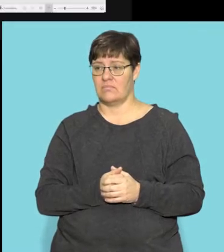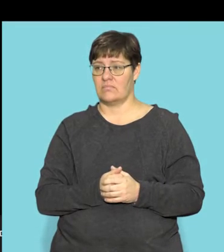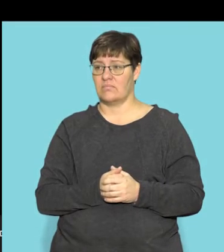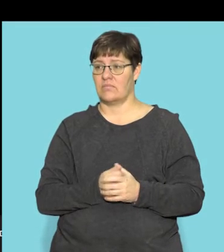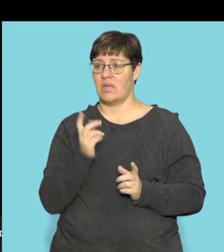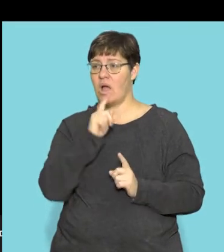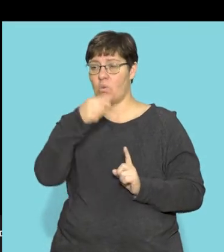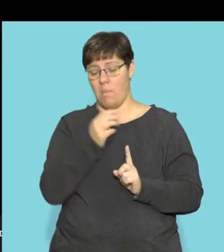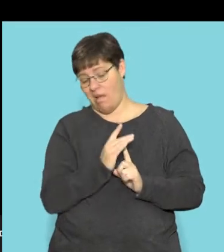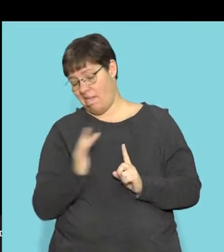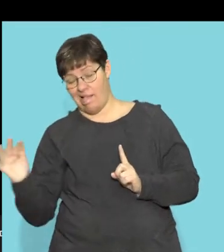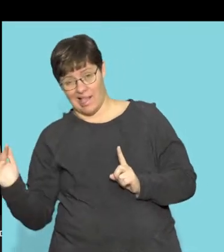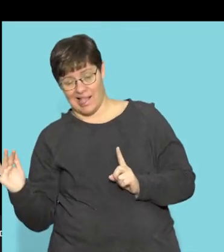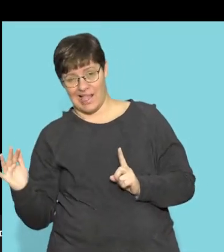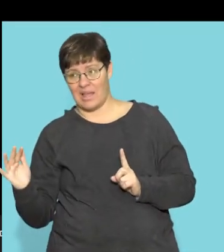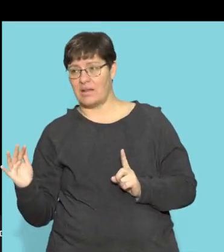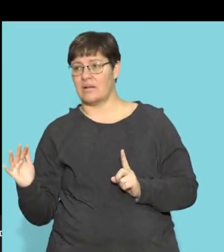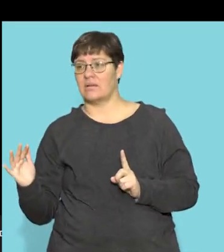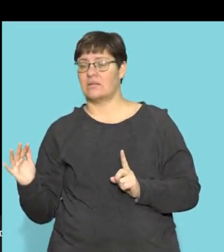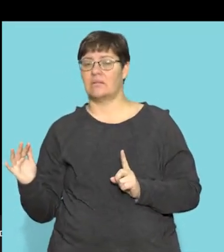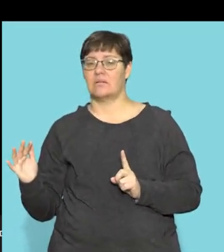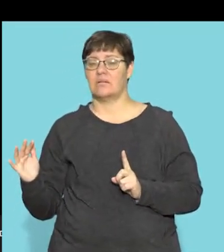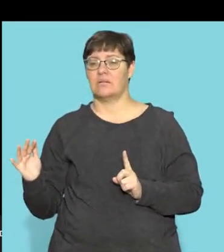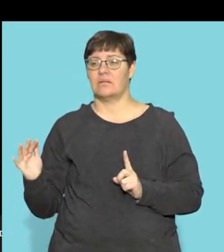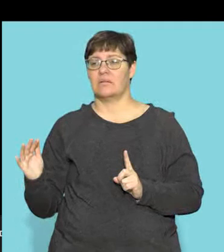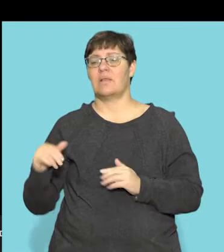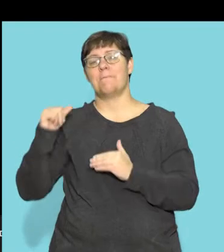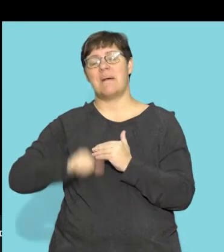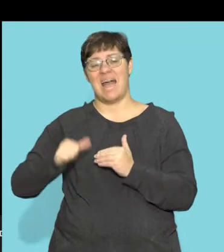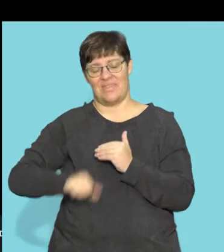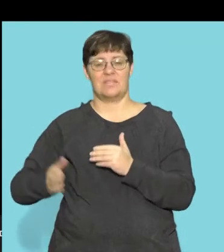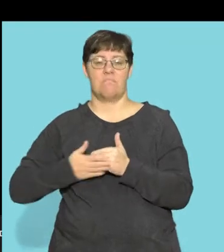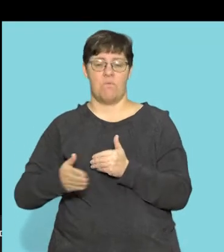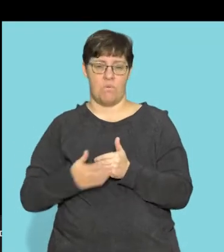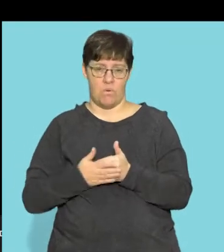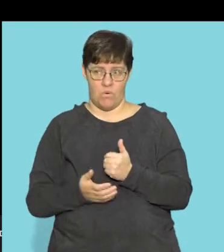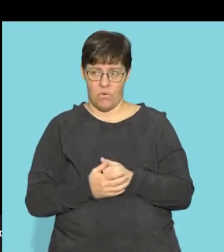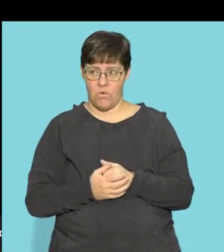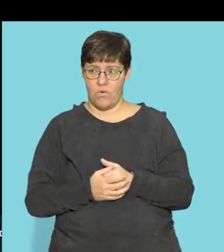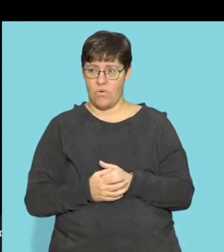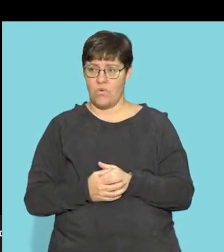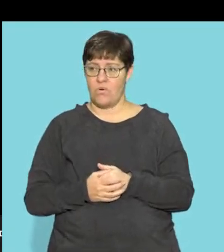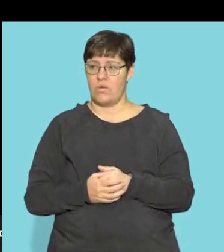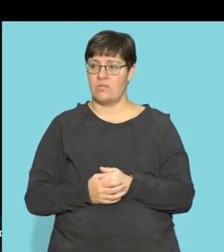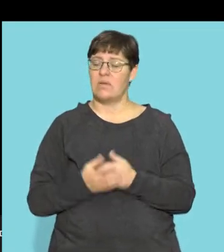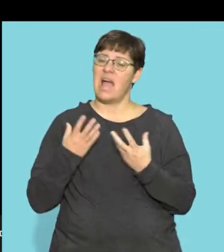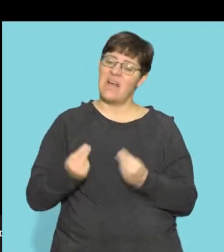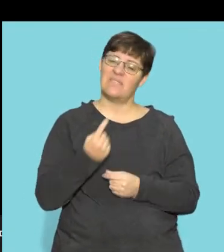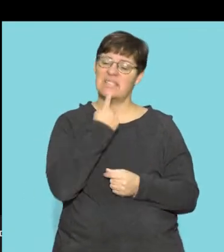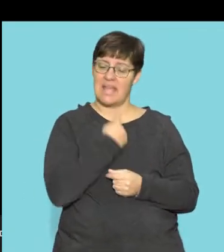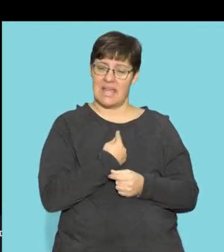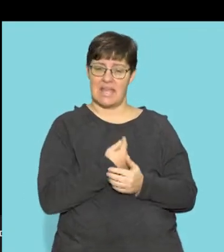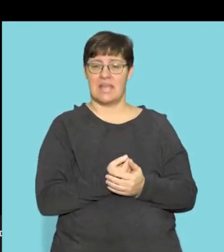have after the comma here just has to do with how many months then I will need to do this. If they had said to